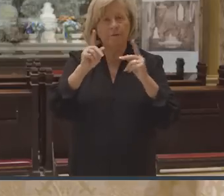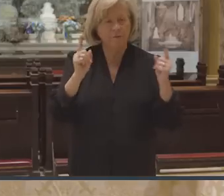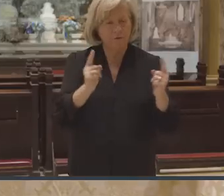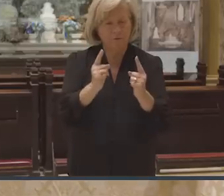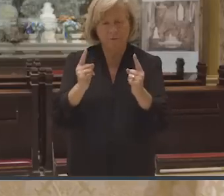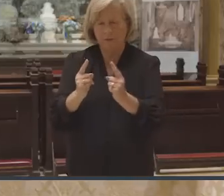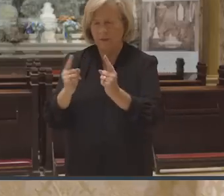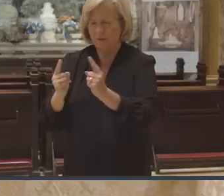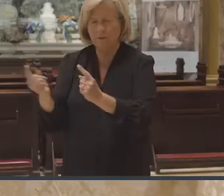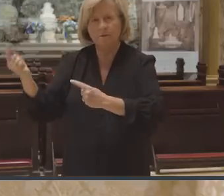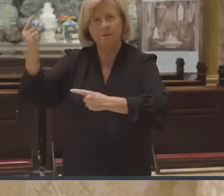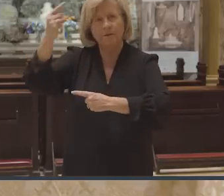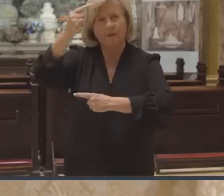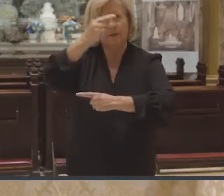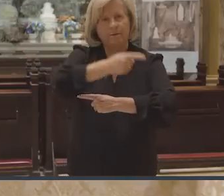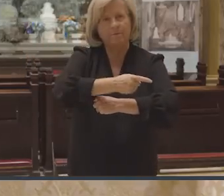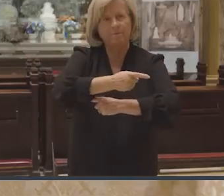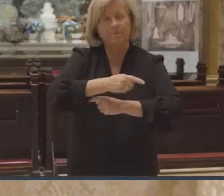today.